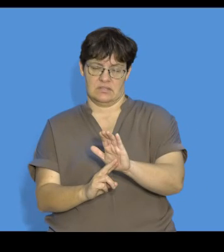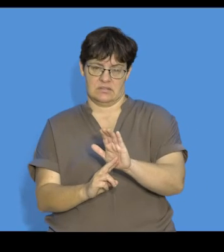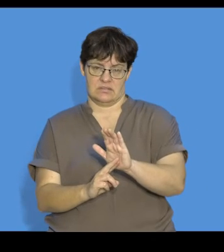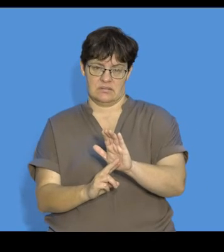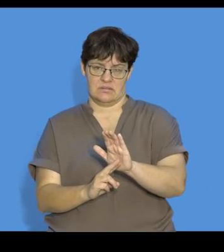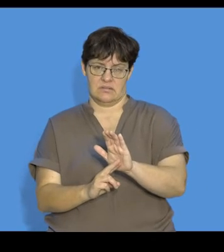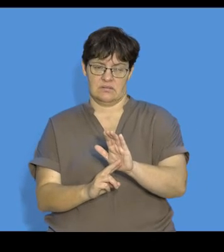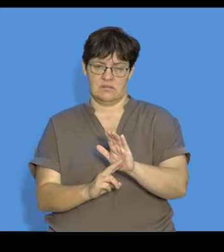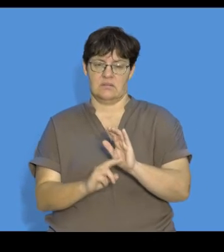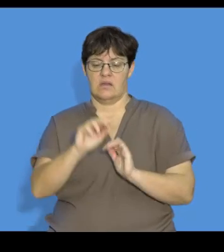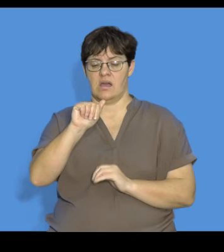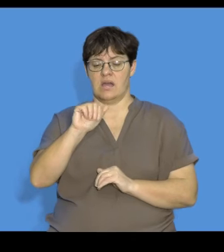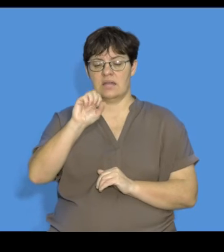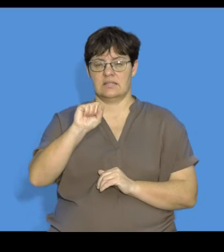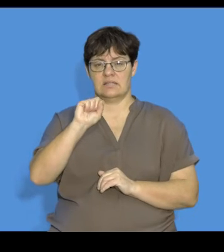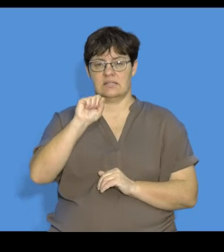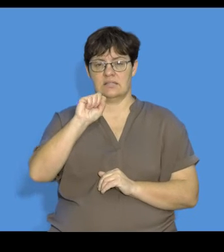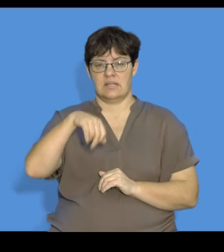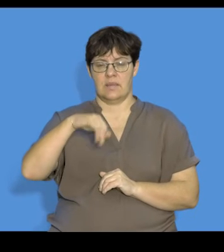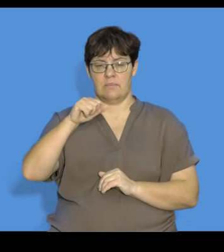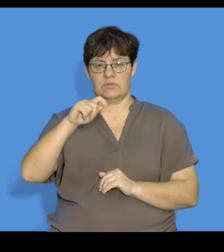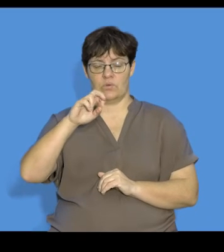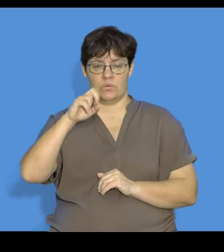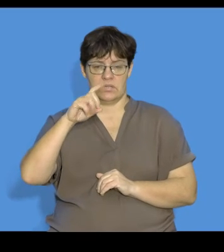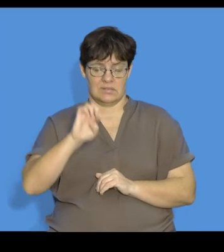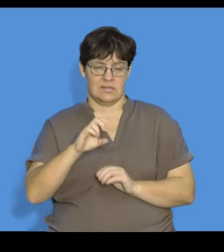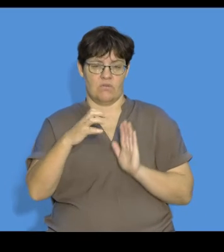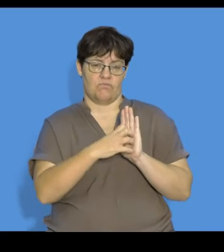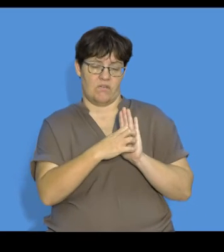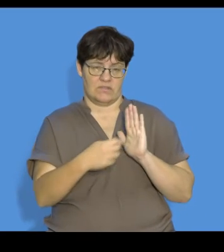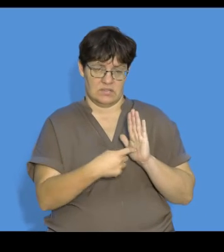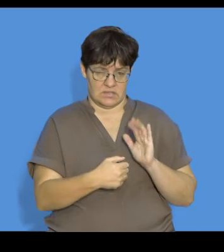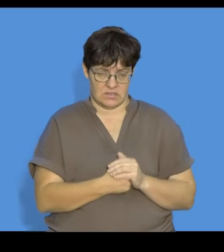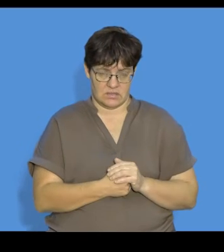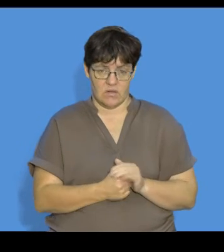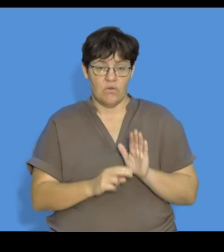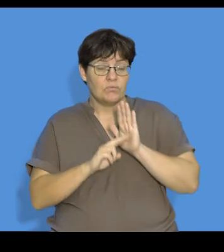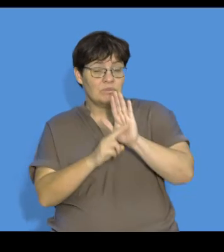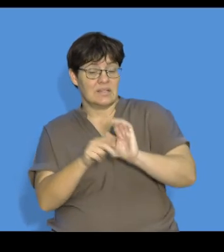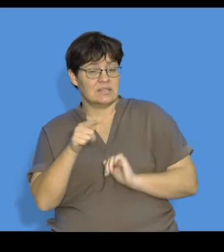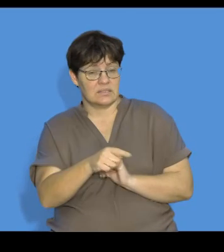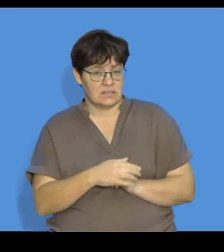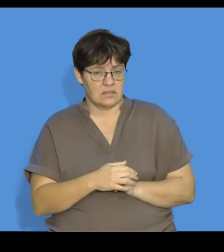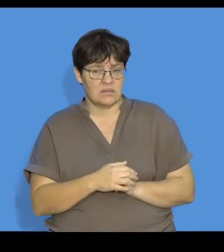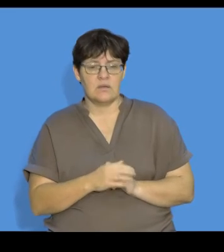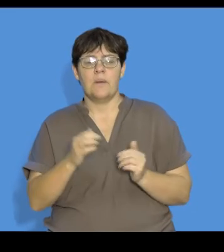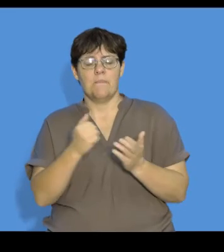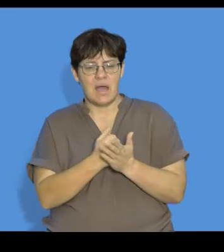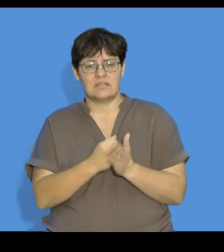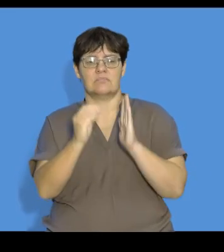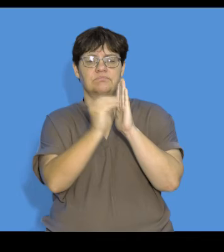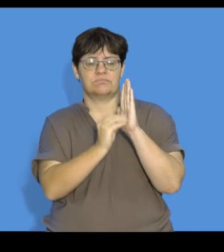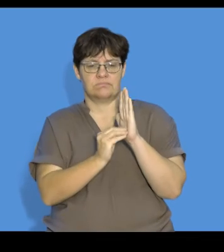represent the asymptote of the graph, right? When you represent the asymptote of the graph, you